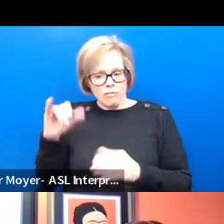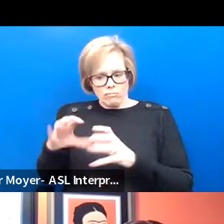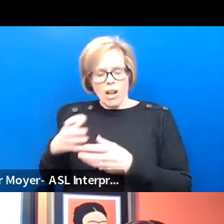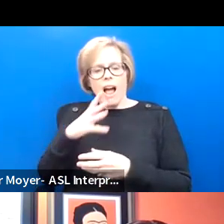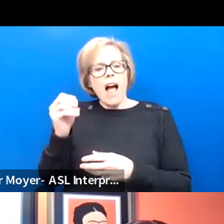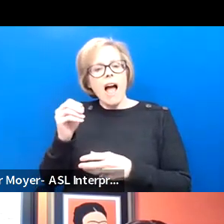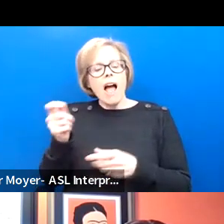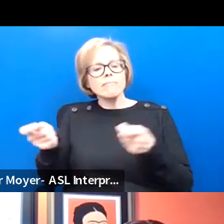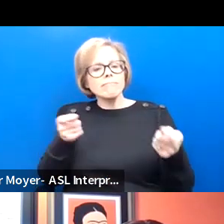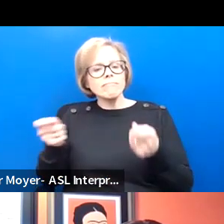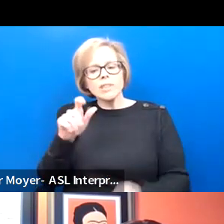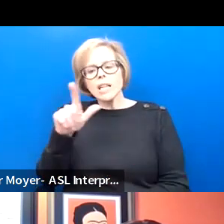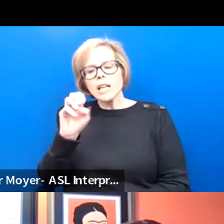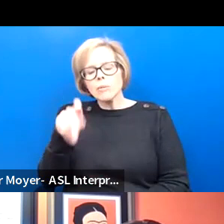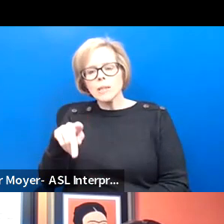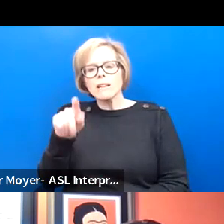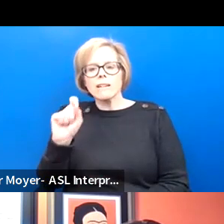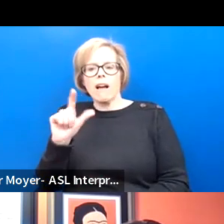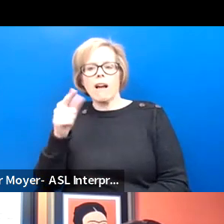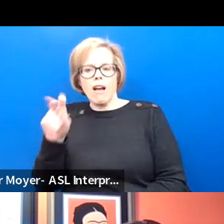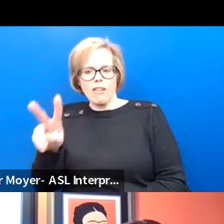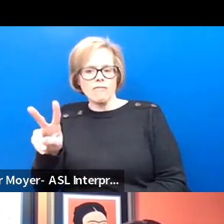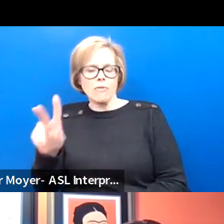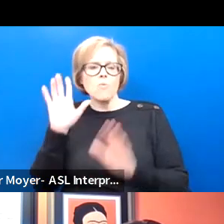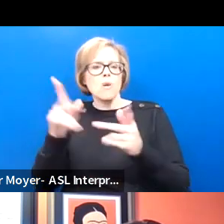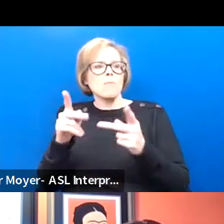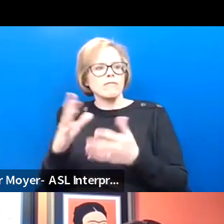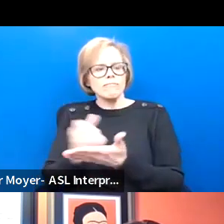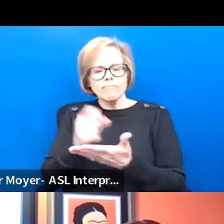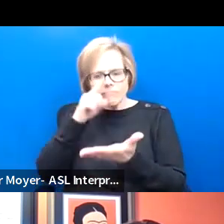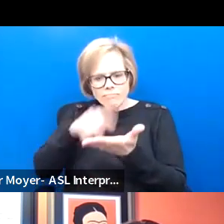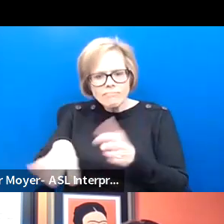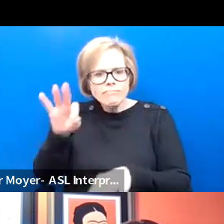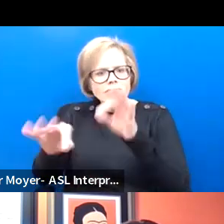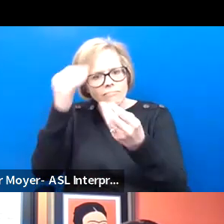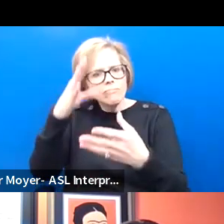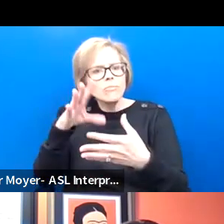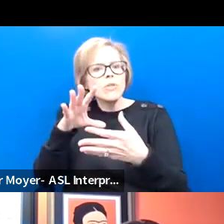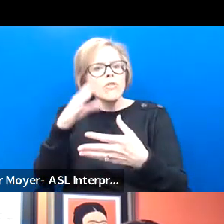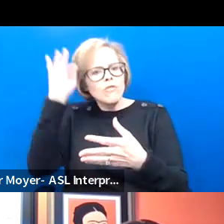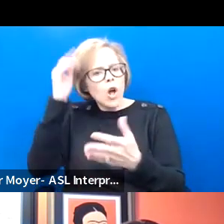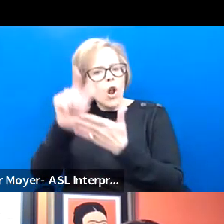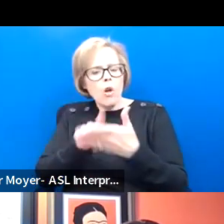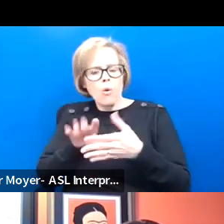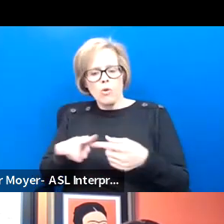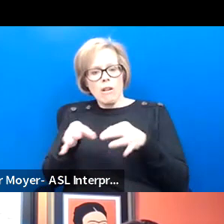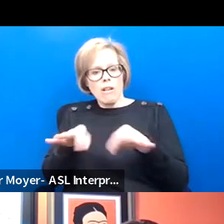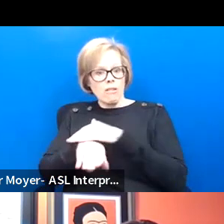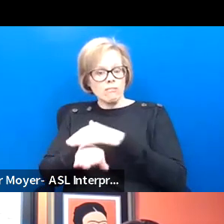and administers lep.gov, a great place to find information about federal laws related to language access. Welcome,